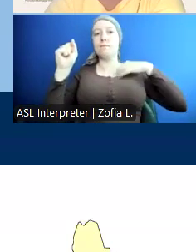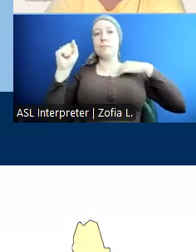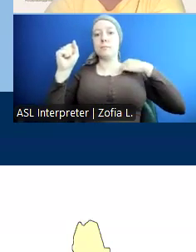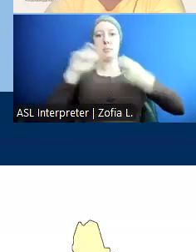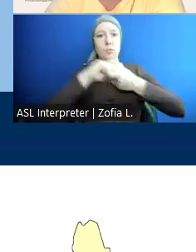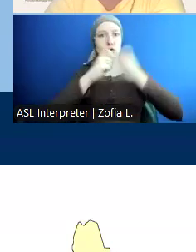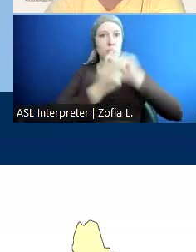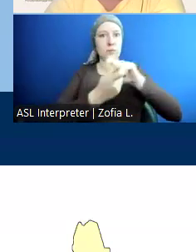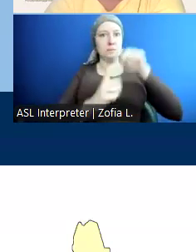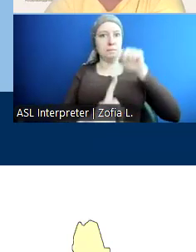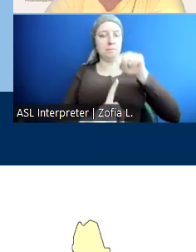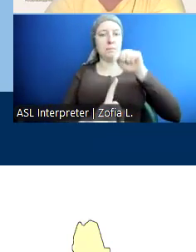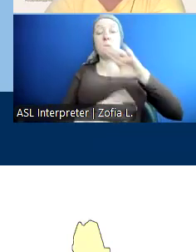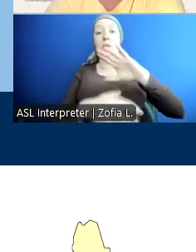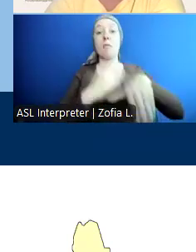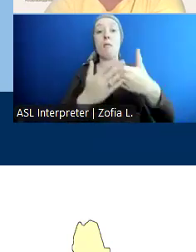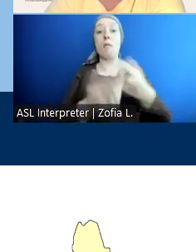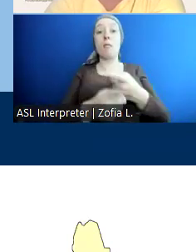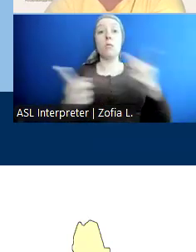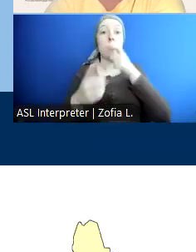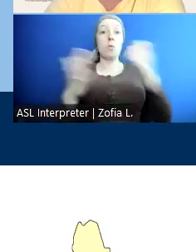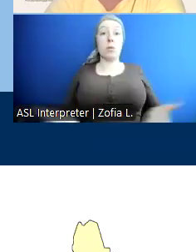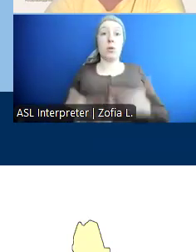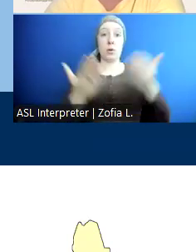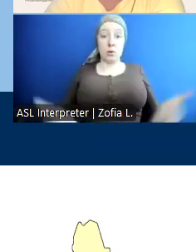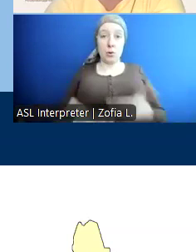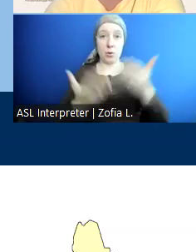change, and all of you who are here and taking